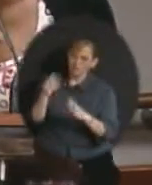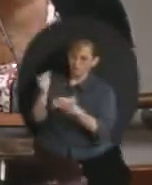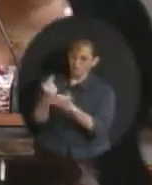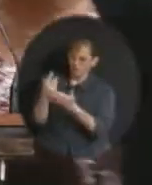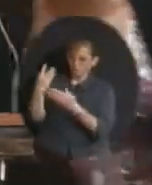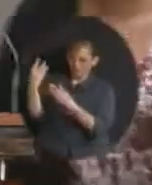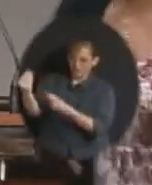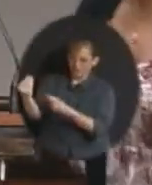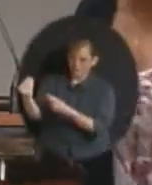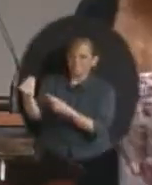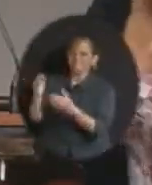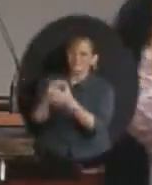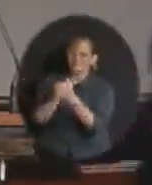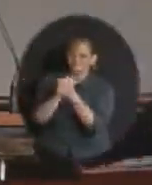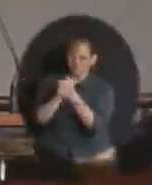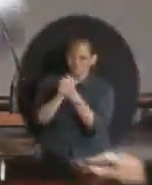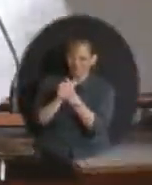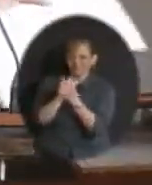gentlemen. Thank you so much.